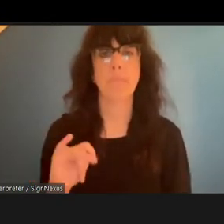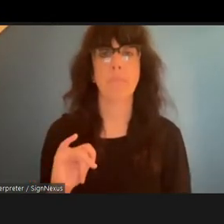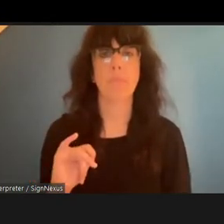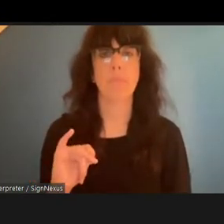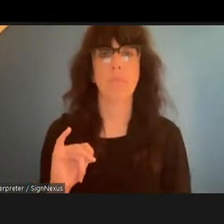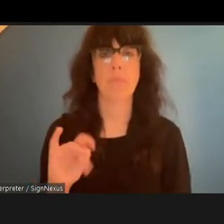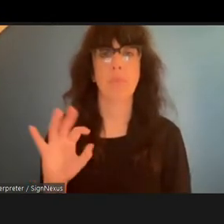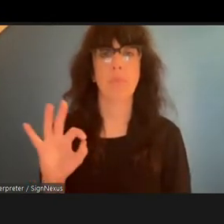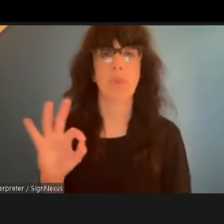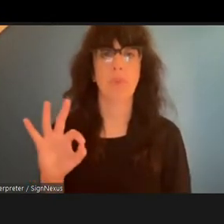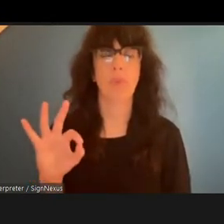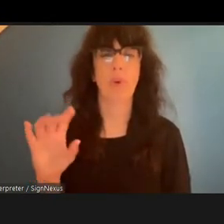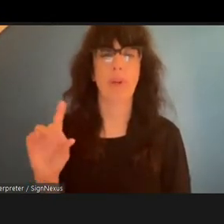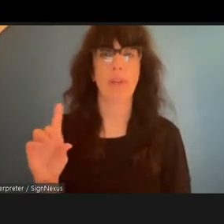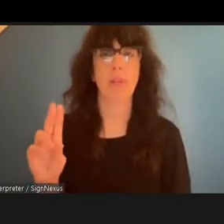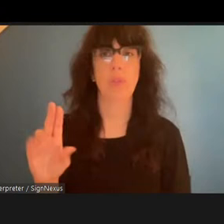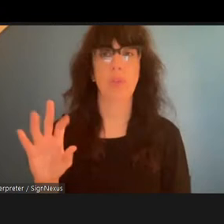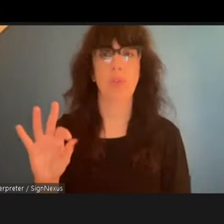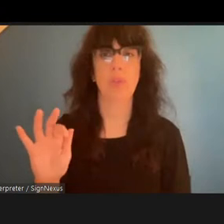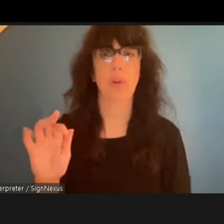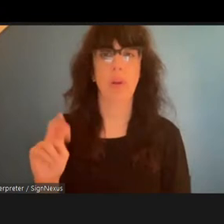frank tufano